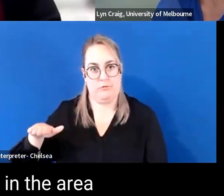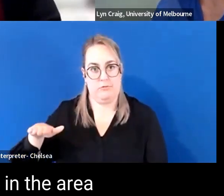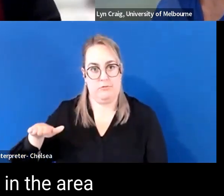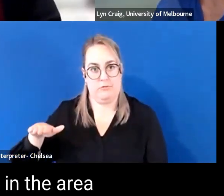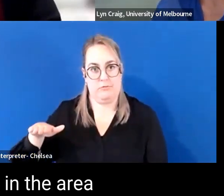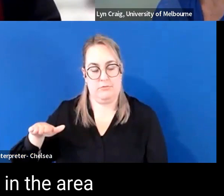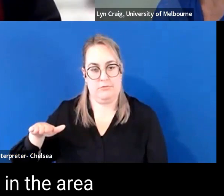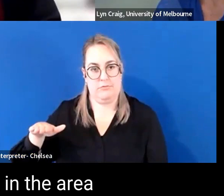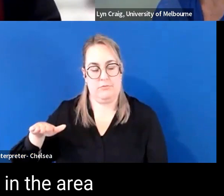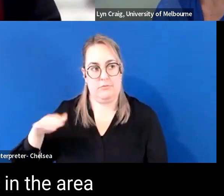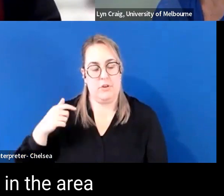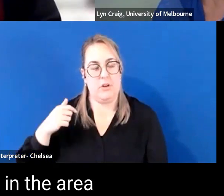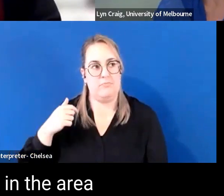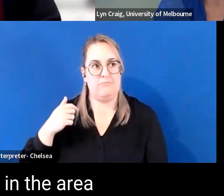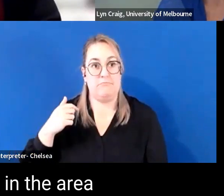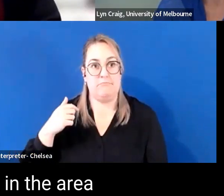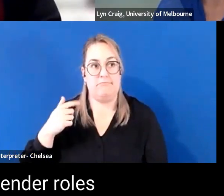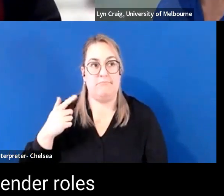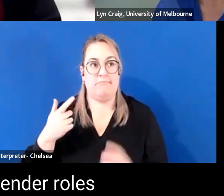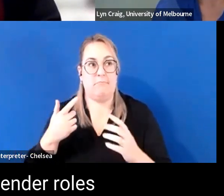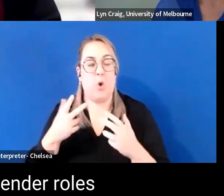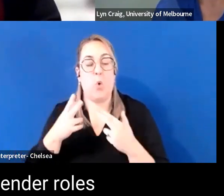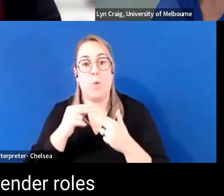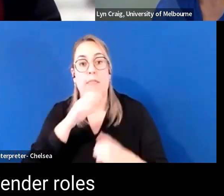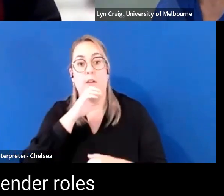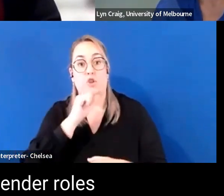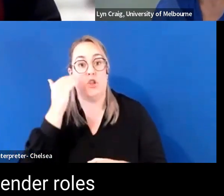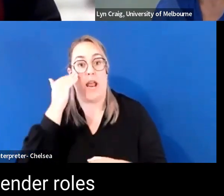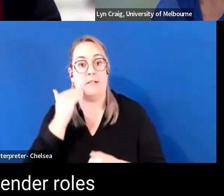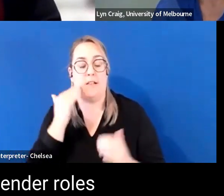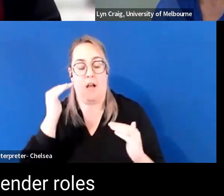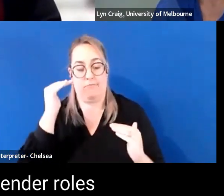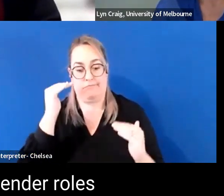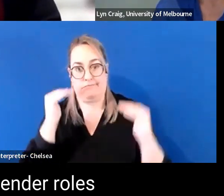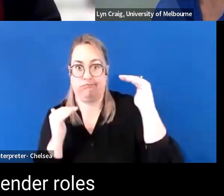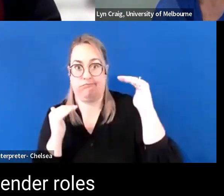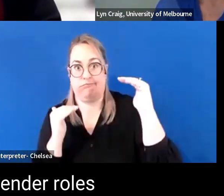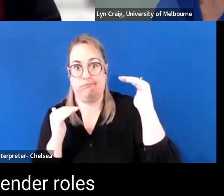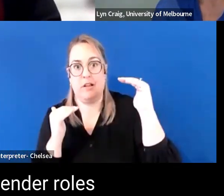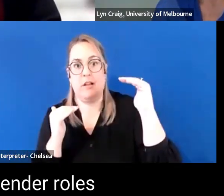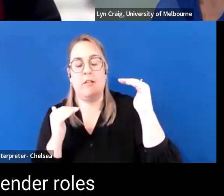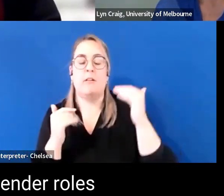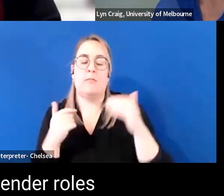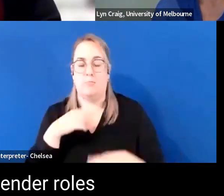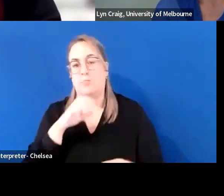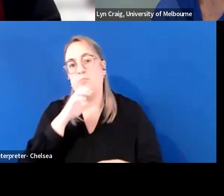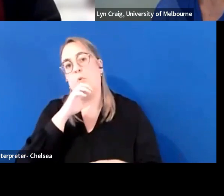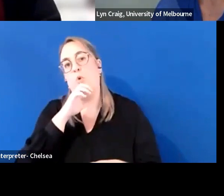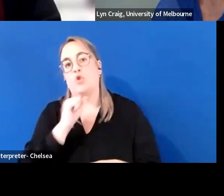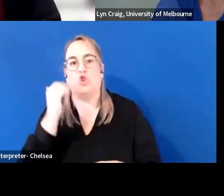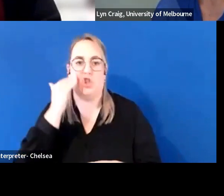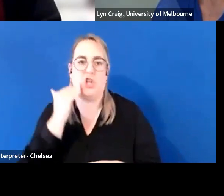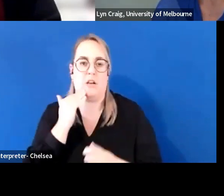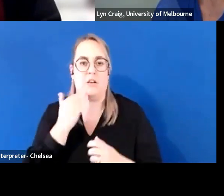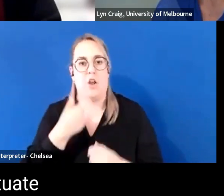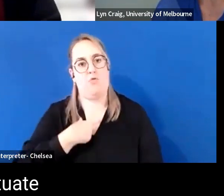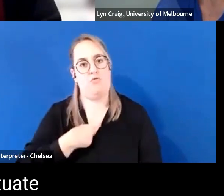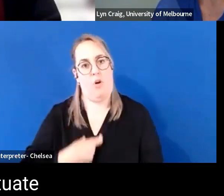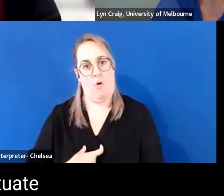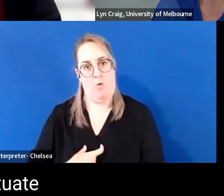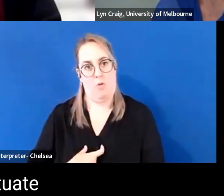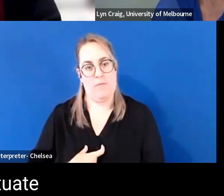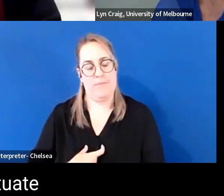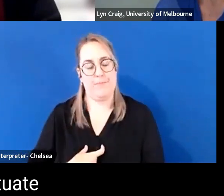the area of gender equality and the entrenched gender roles in our homes